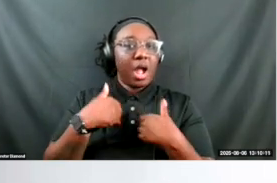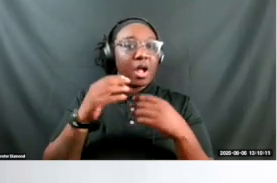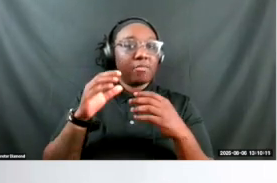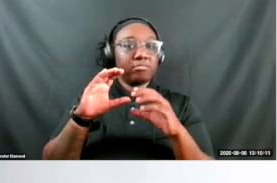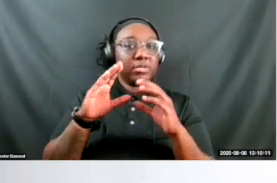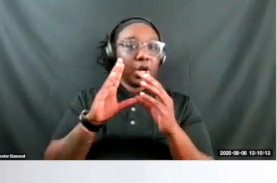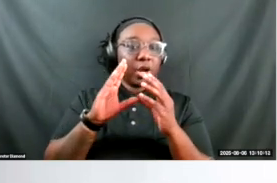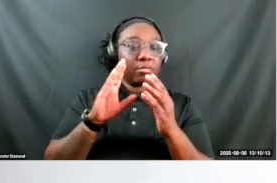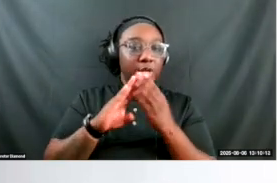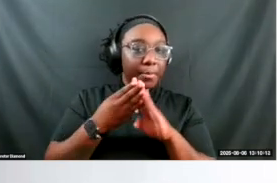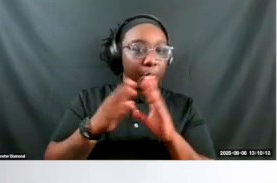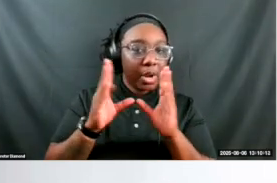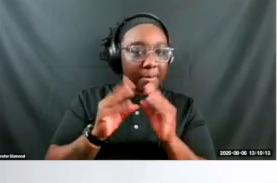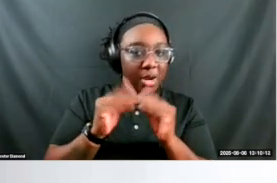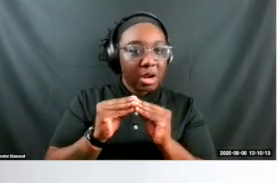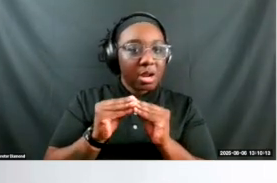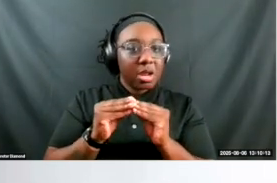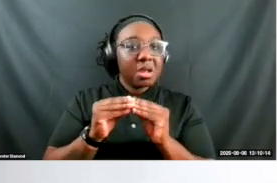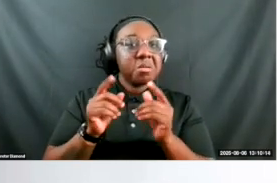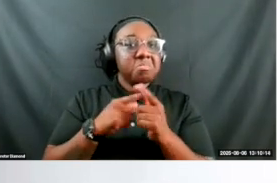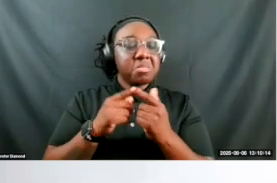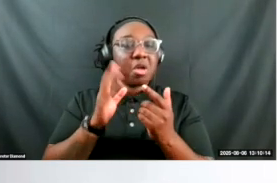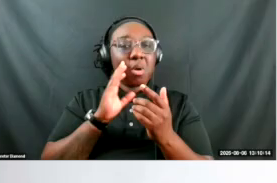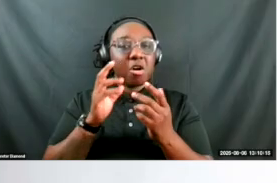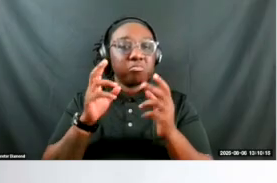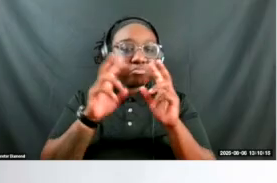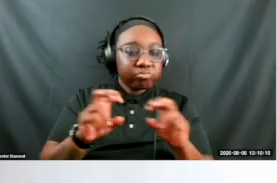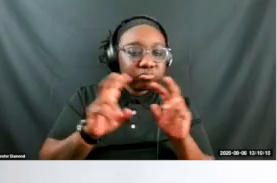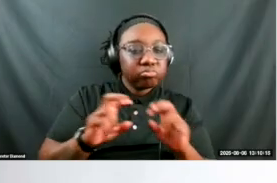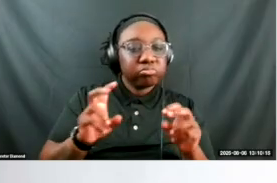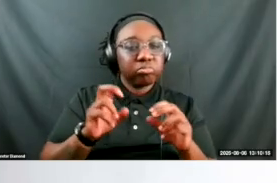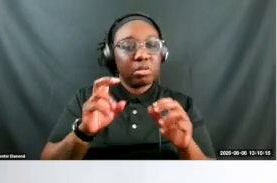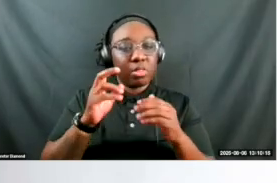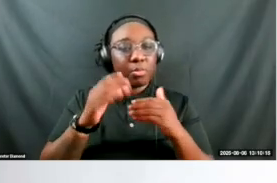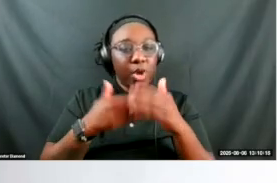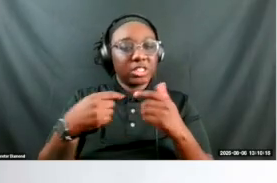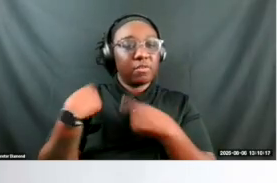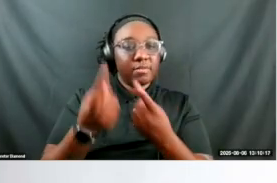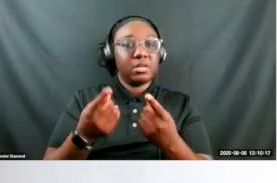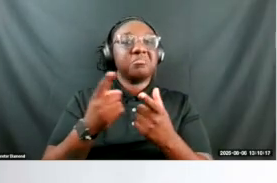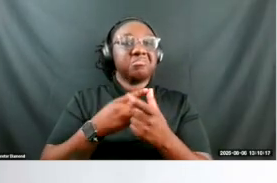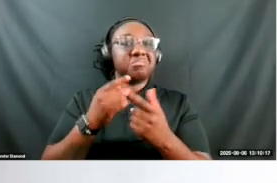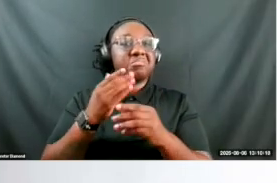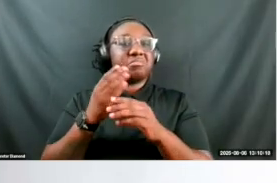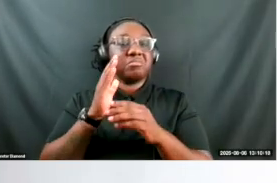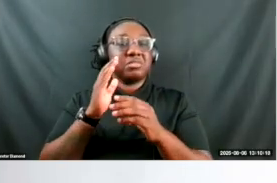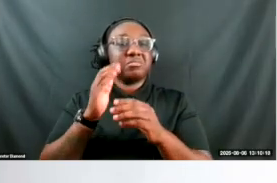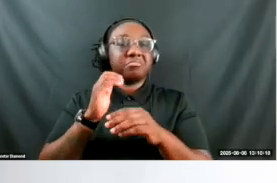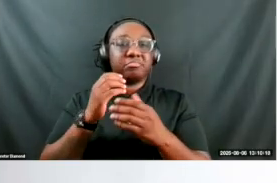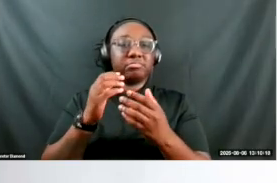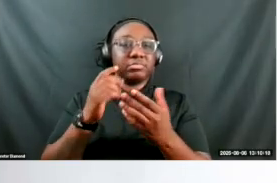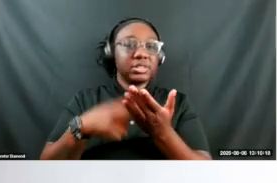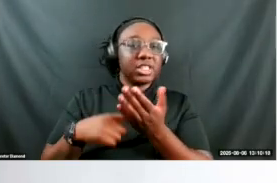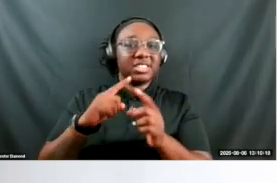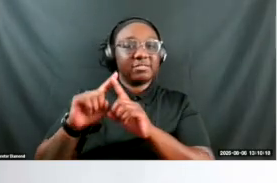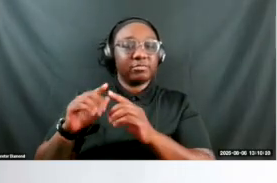look smooth, it's anything but. We're constrained by the June 15th legislative budget deadline, and we may receive trailer budget bills towards